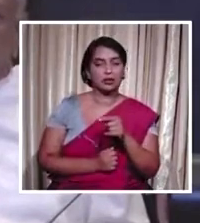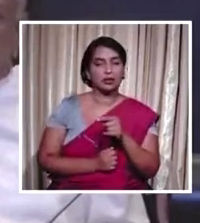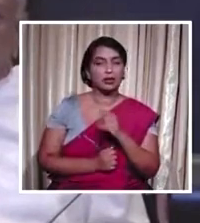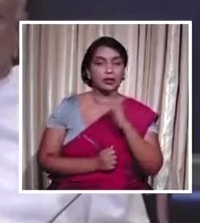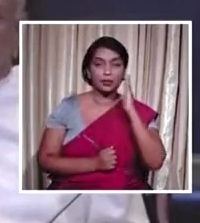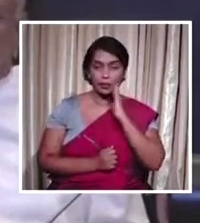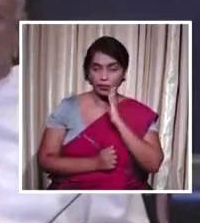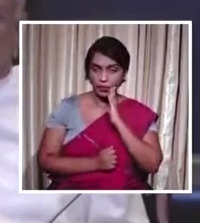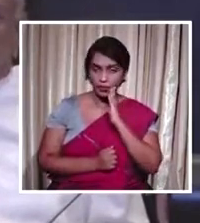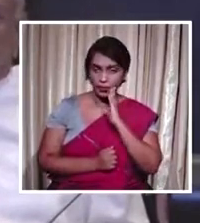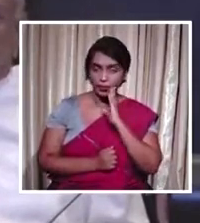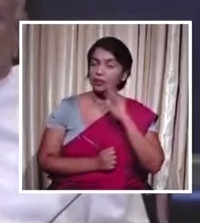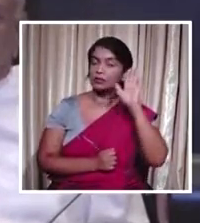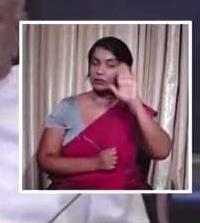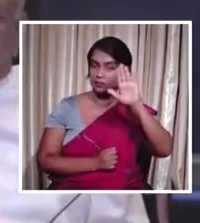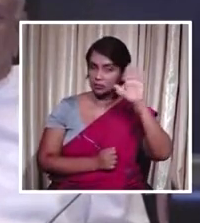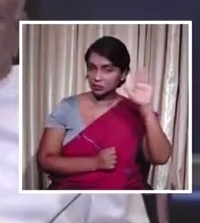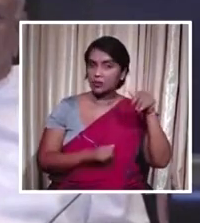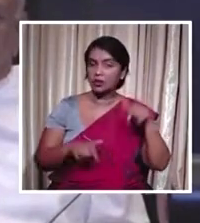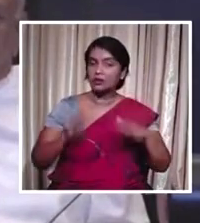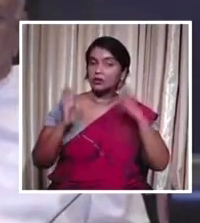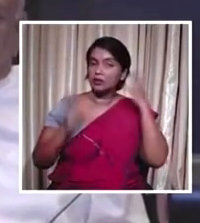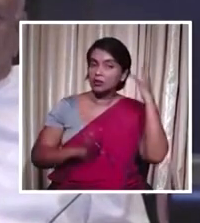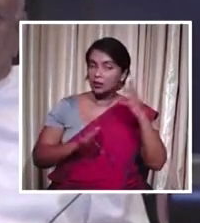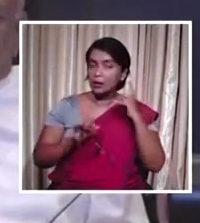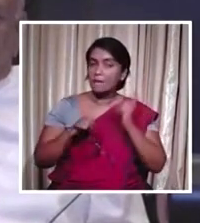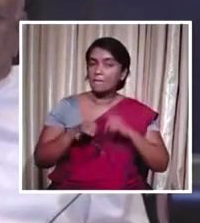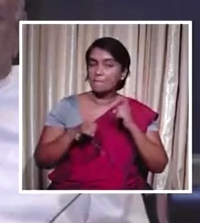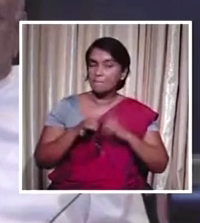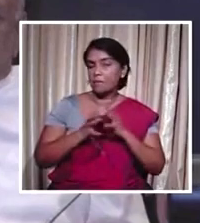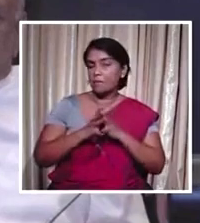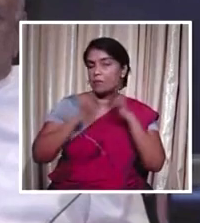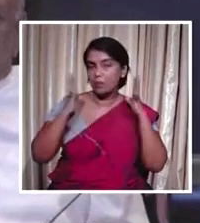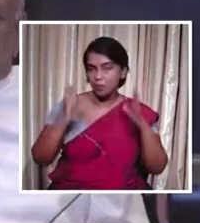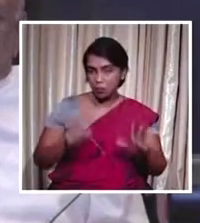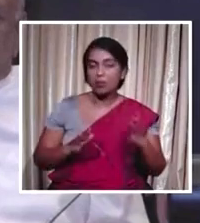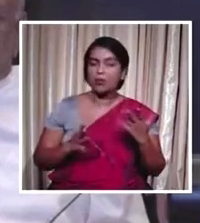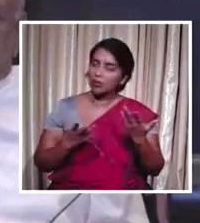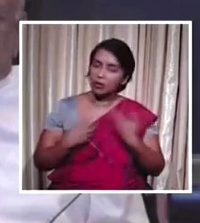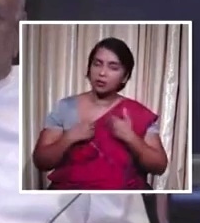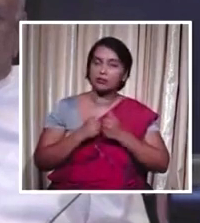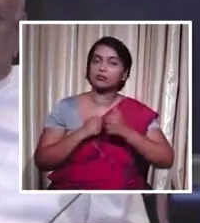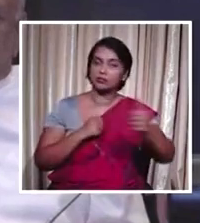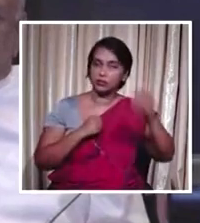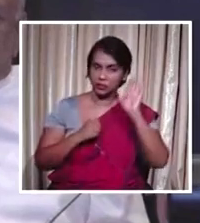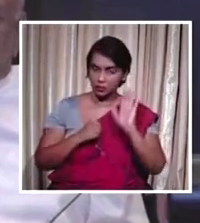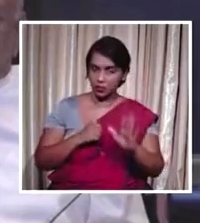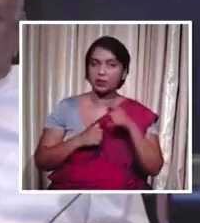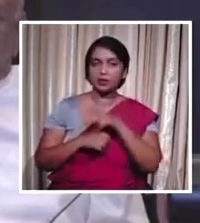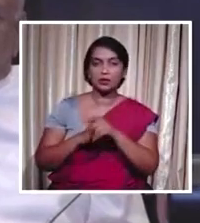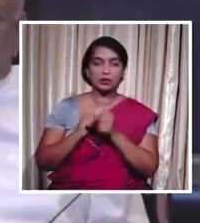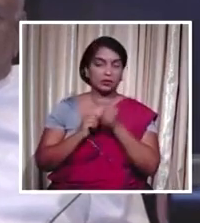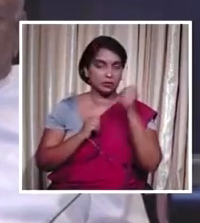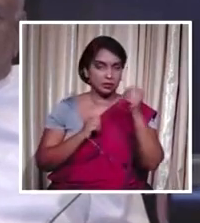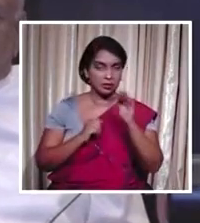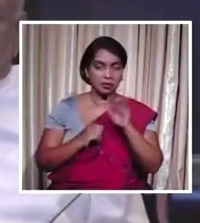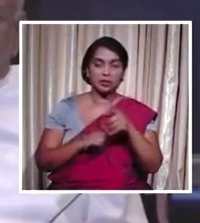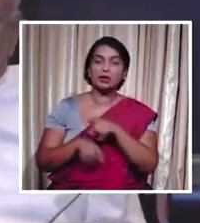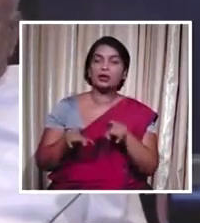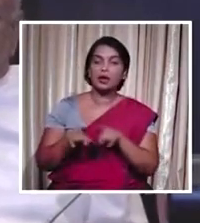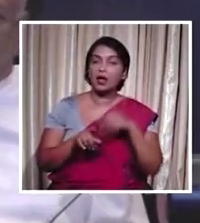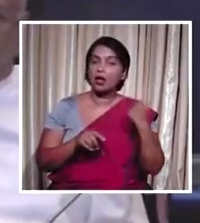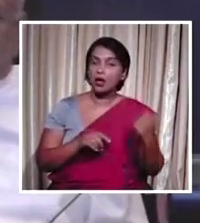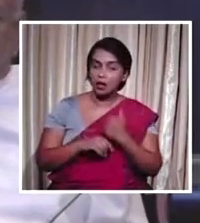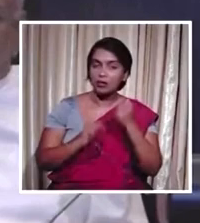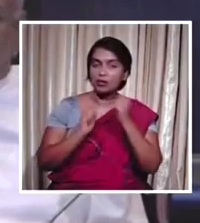many problems in the world, and we must proceed without getting caught in them. To go forward, we need to come up with a new program. What the